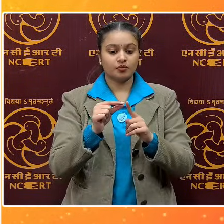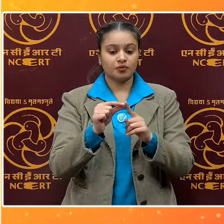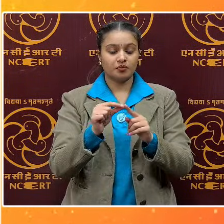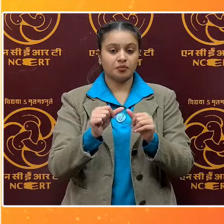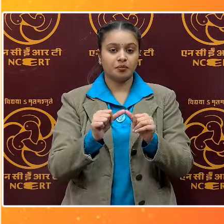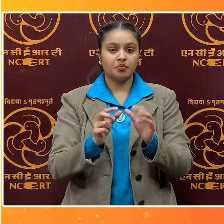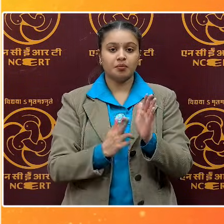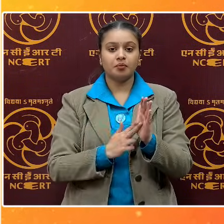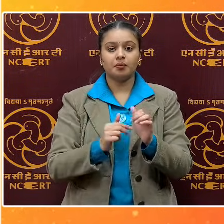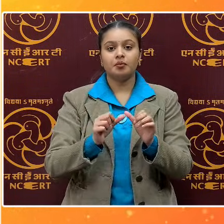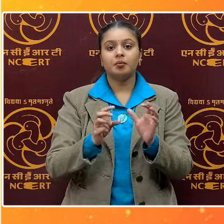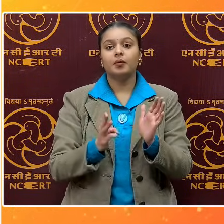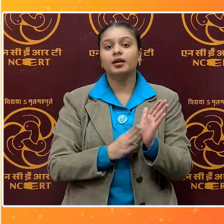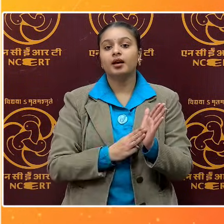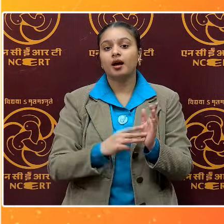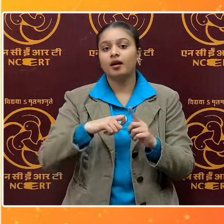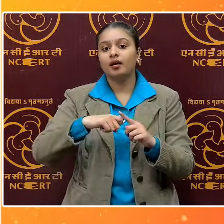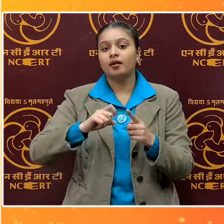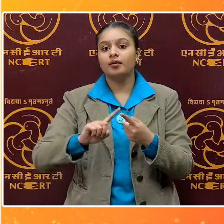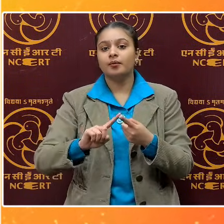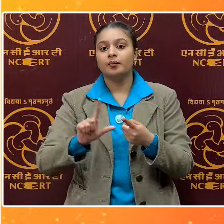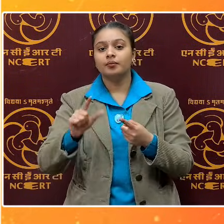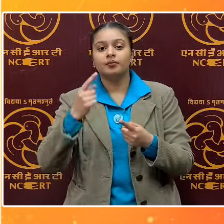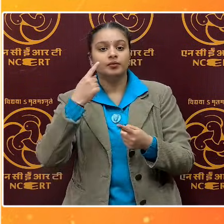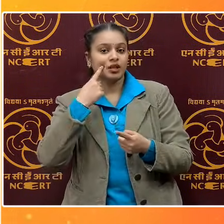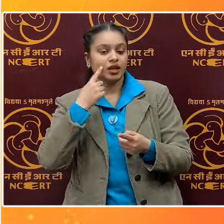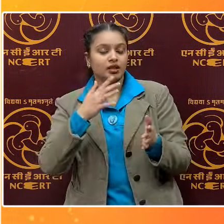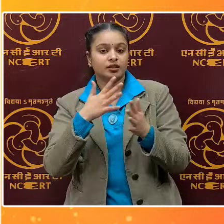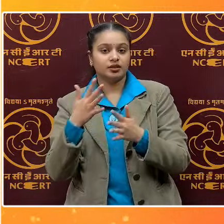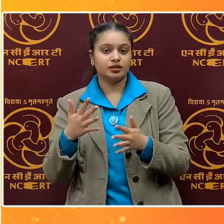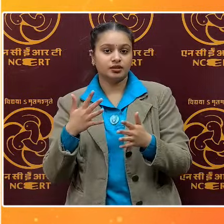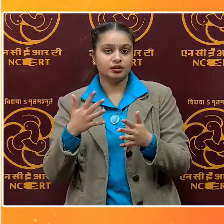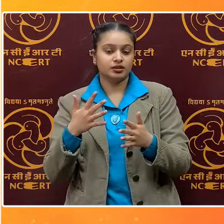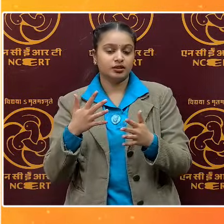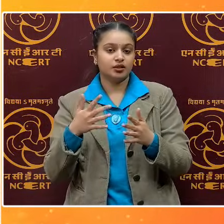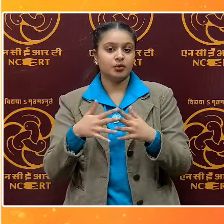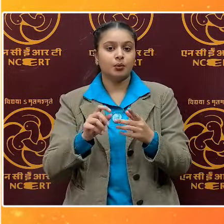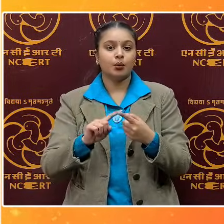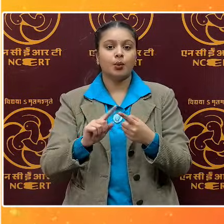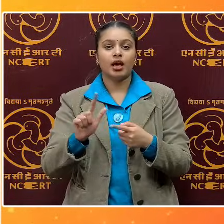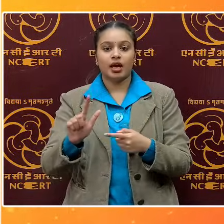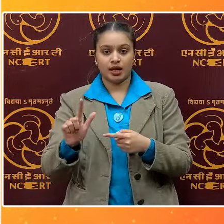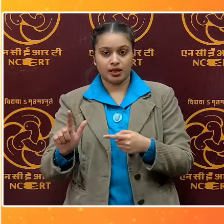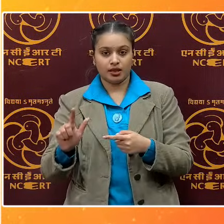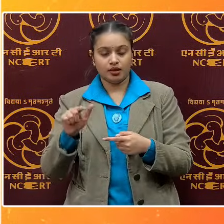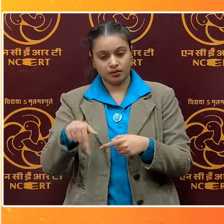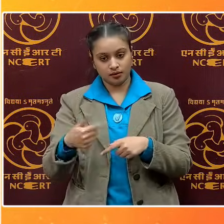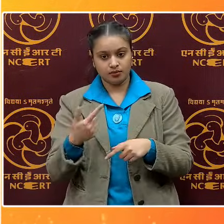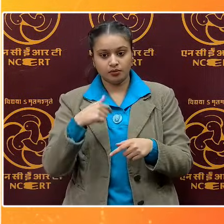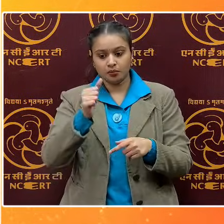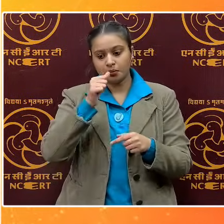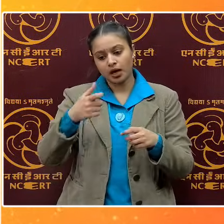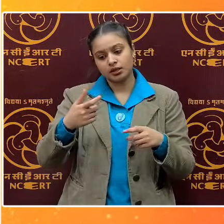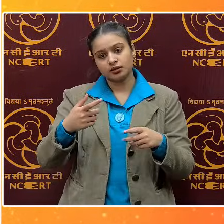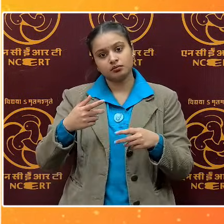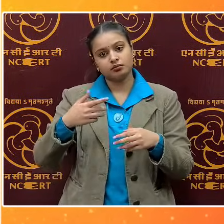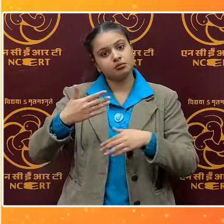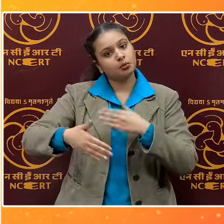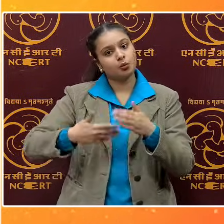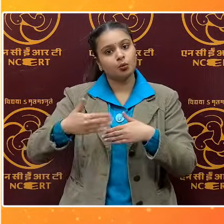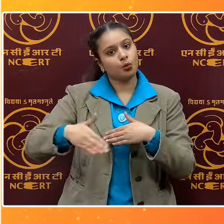wells, they do not dry up even in hot summers. Oh. Panamkeni wells. That means they were always filled with water.